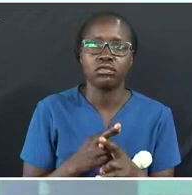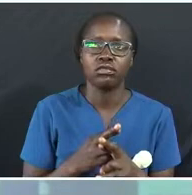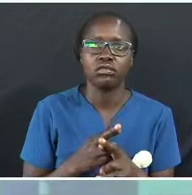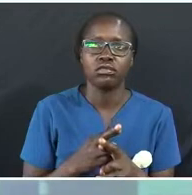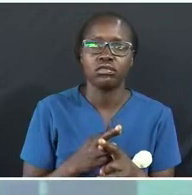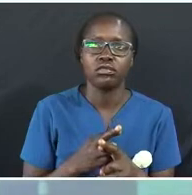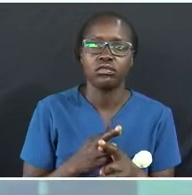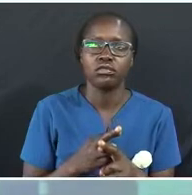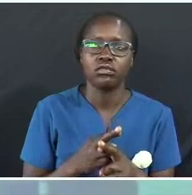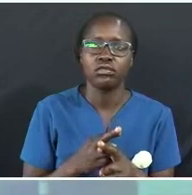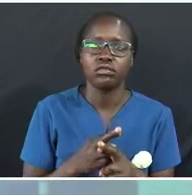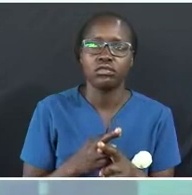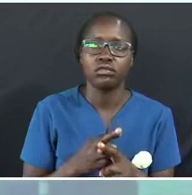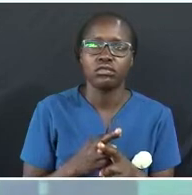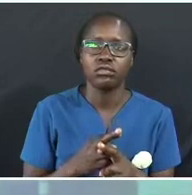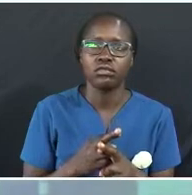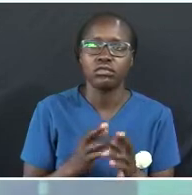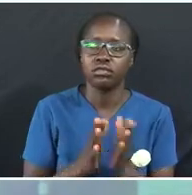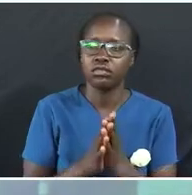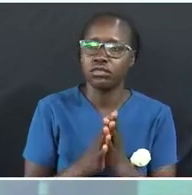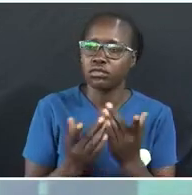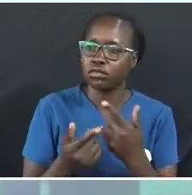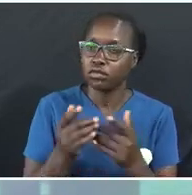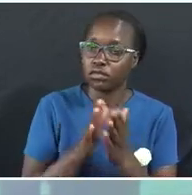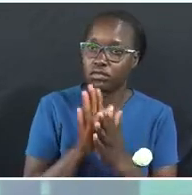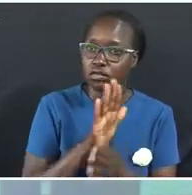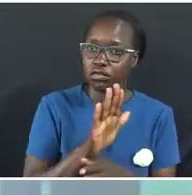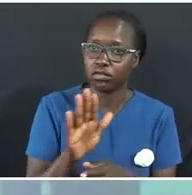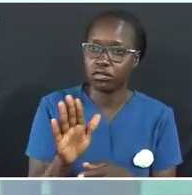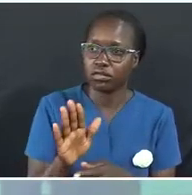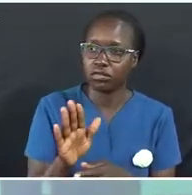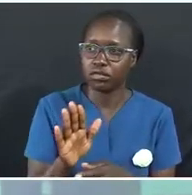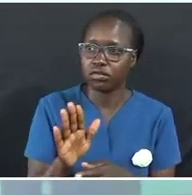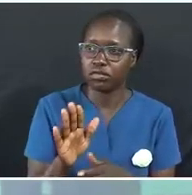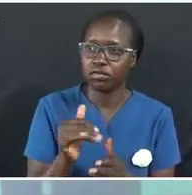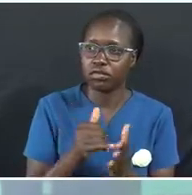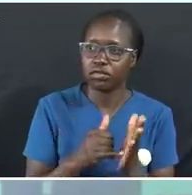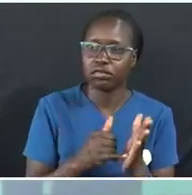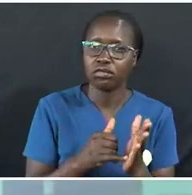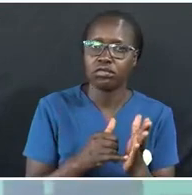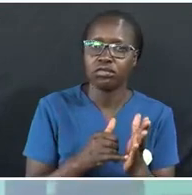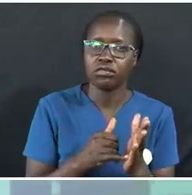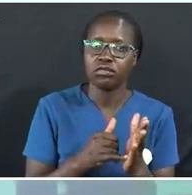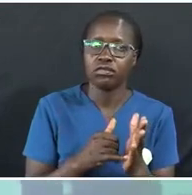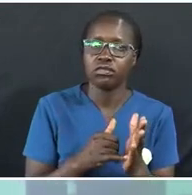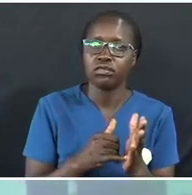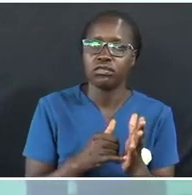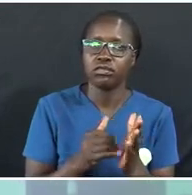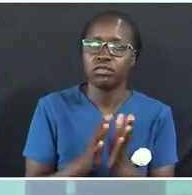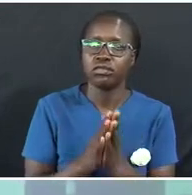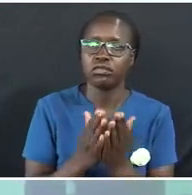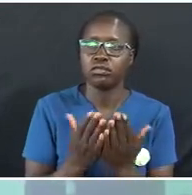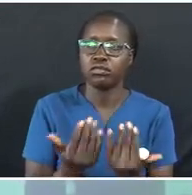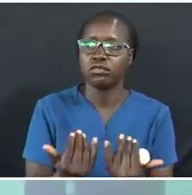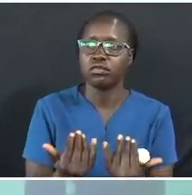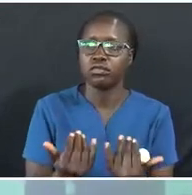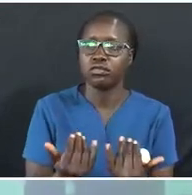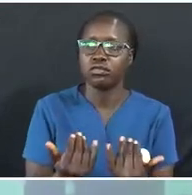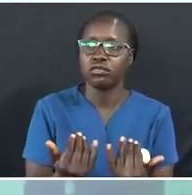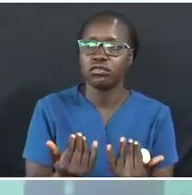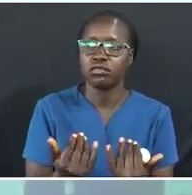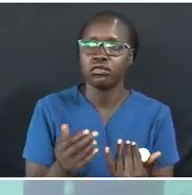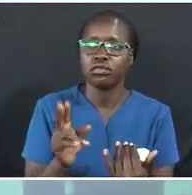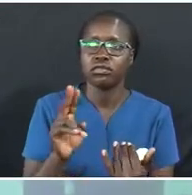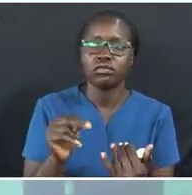Don't wait for anybody to come to preach to you. Just know Jesus is coming soon. I must get involved. I must not be there